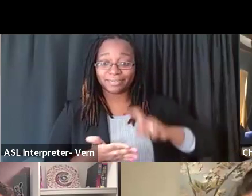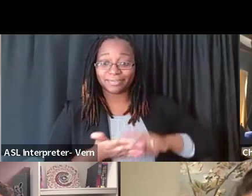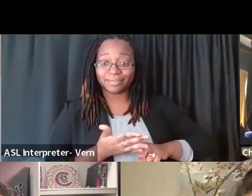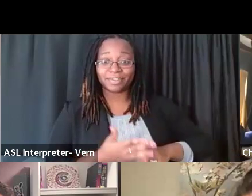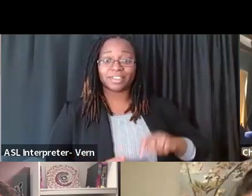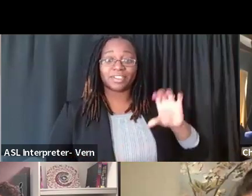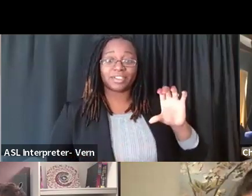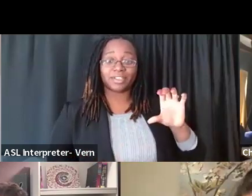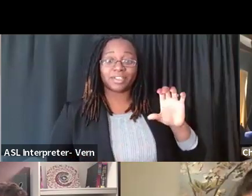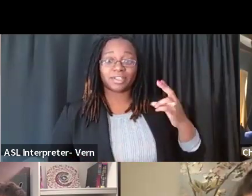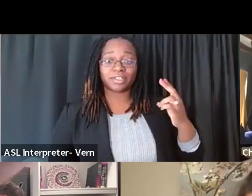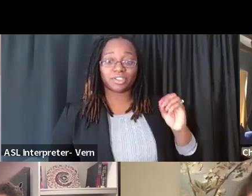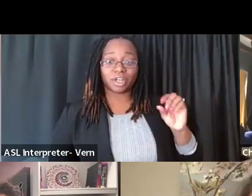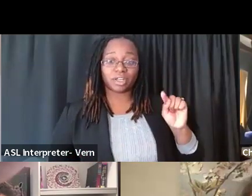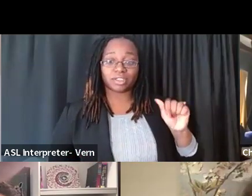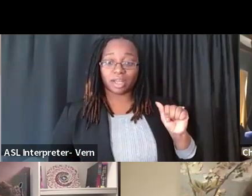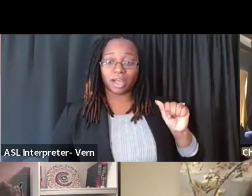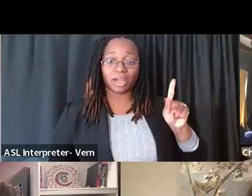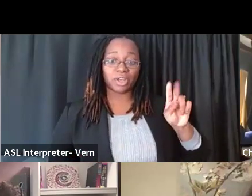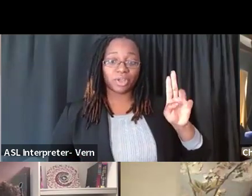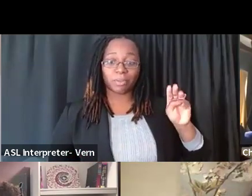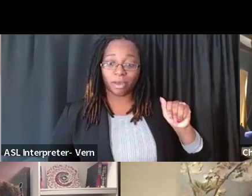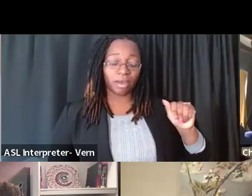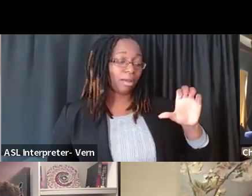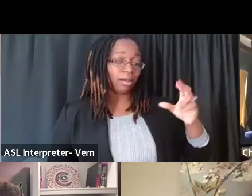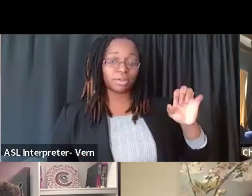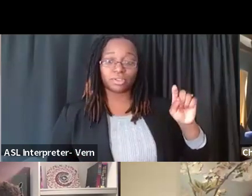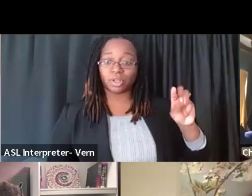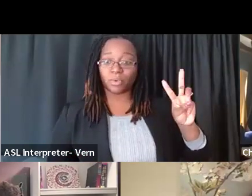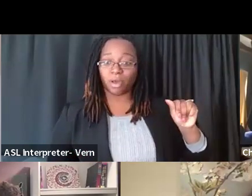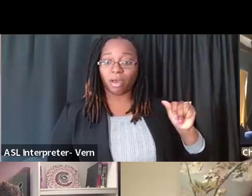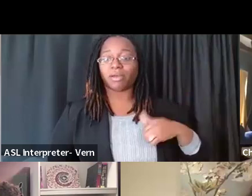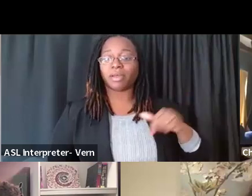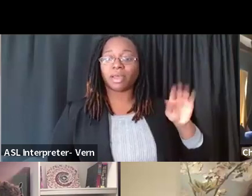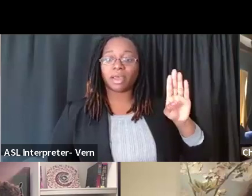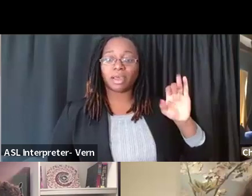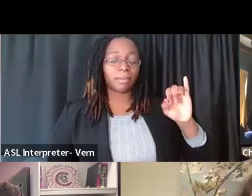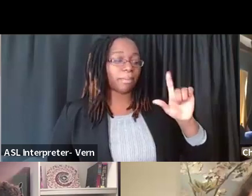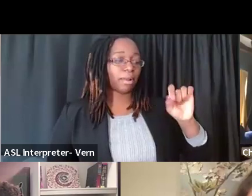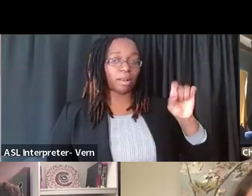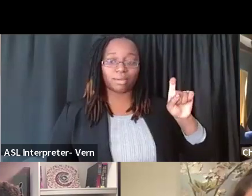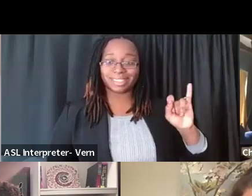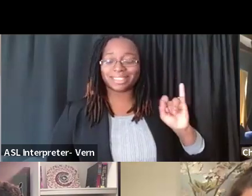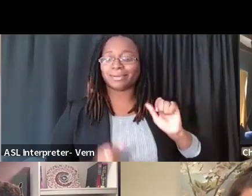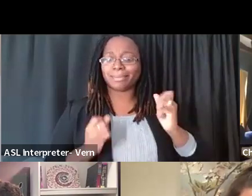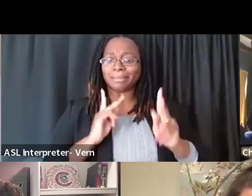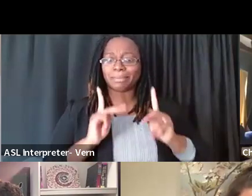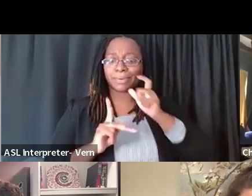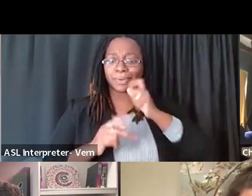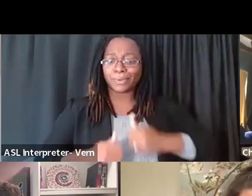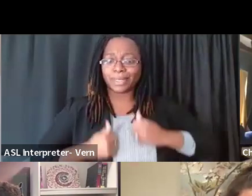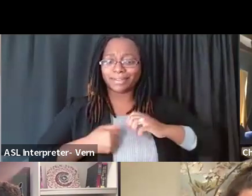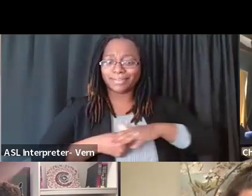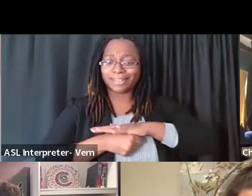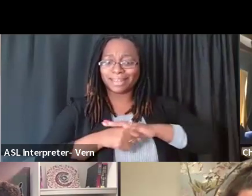Huma, Chitawa, and Biloxi and other Native peoples have lived on this land since time